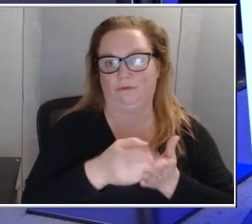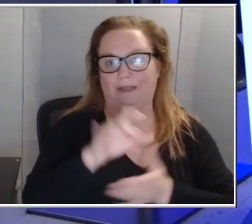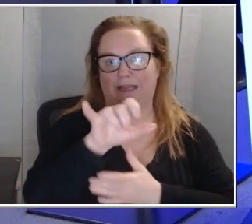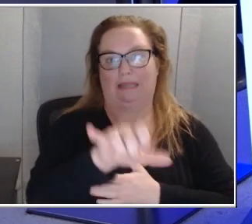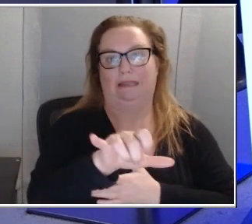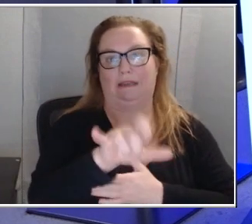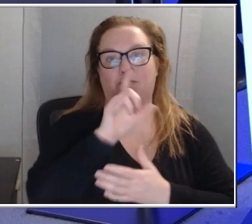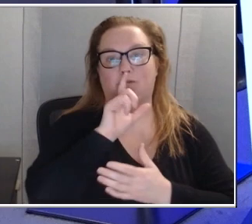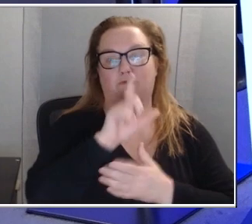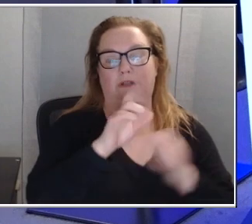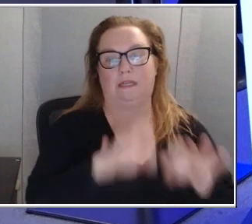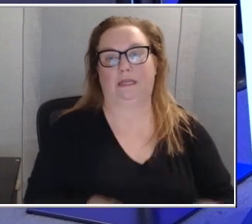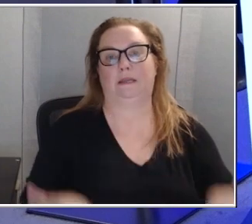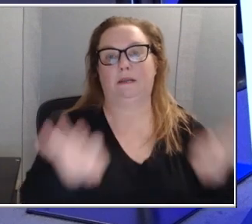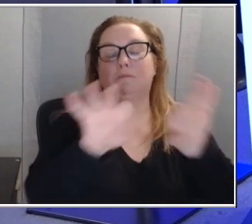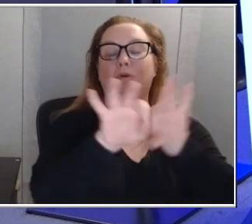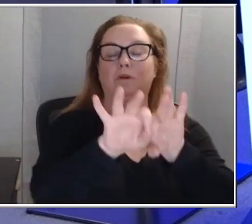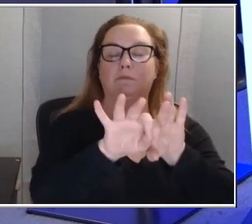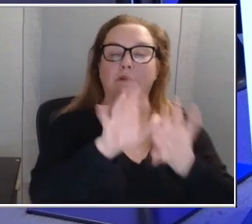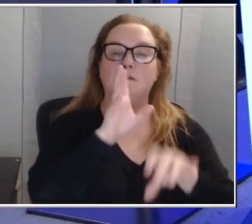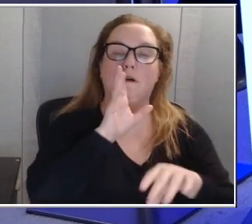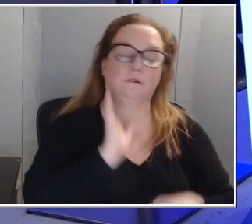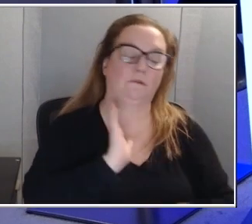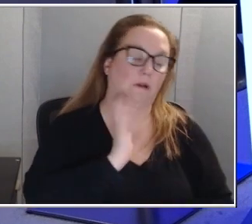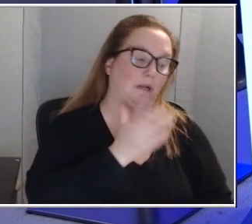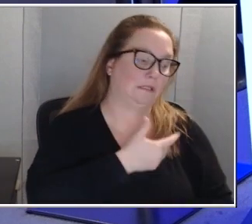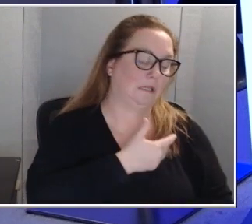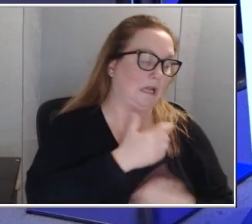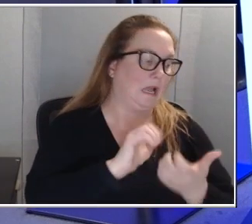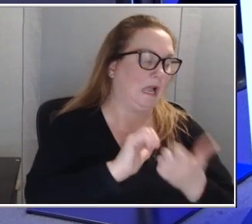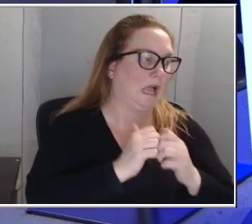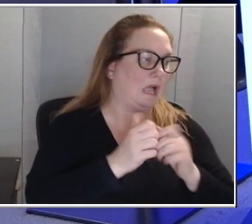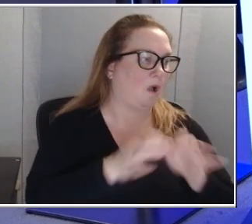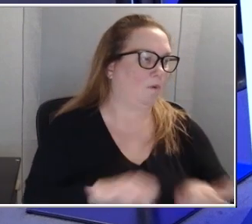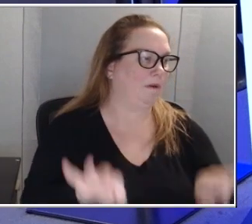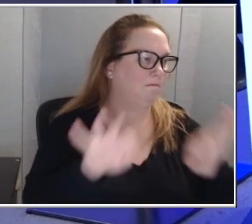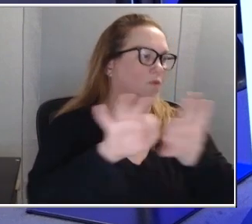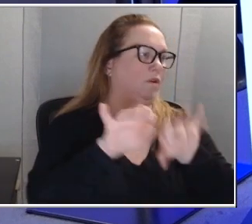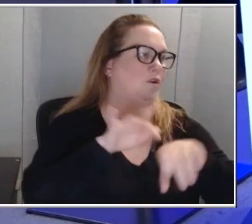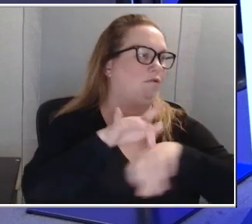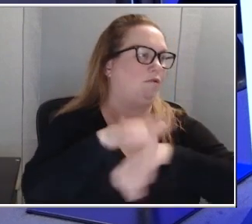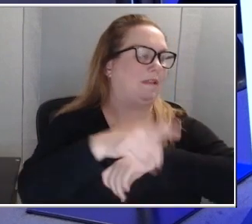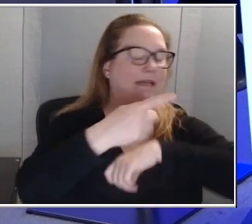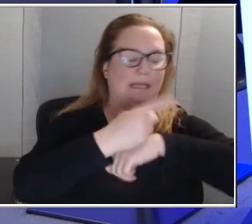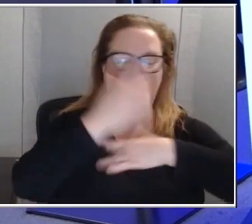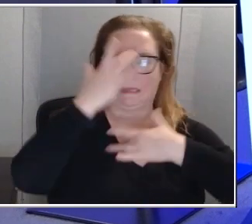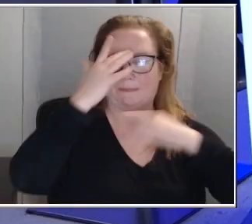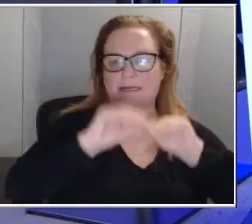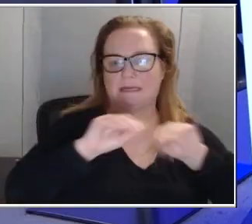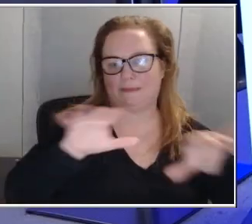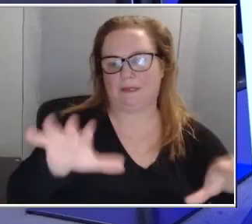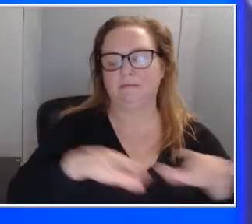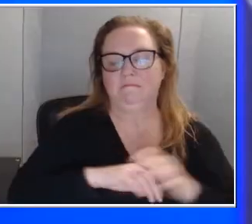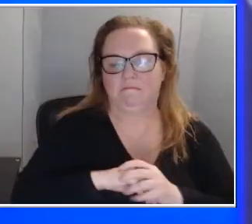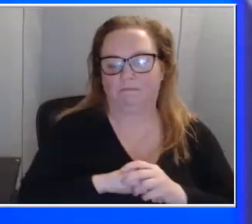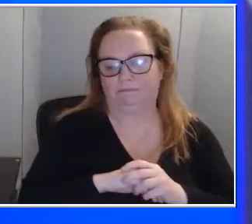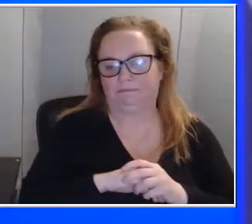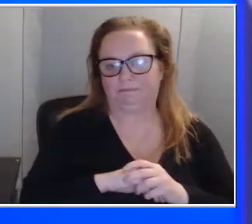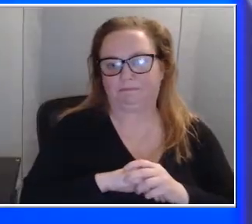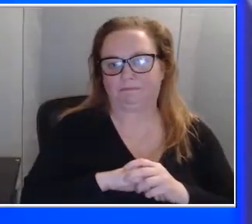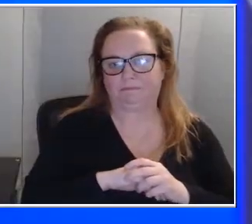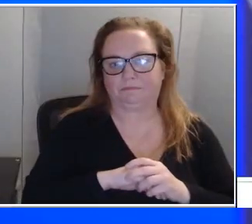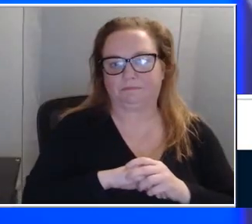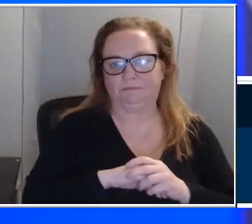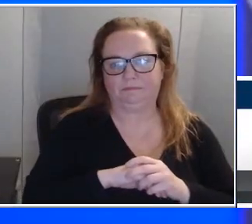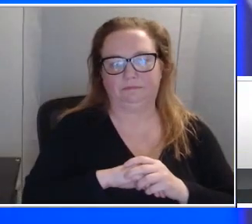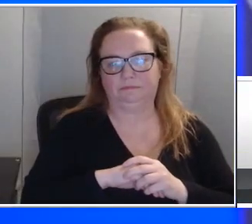darn important. But talk to us, how important was it in the early days of the pandemic? Well, we knew so little at the